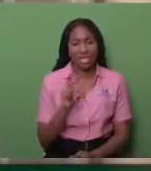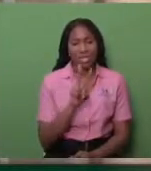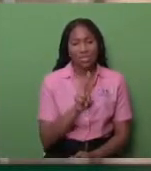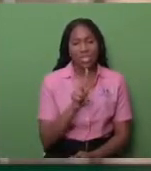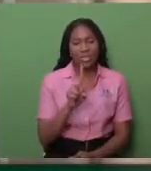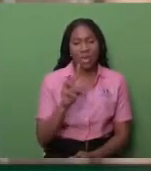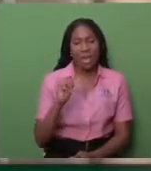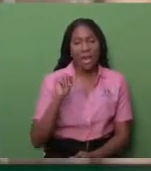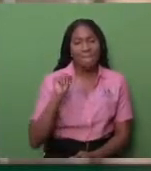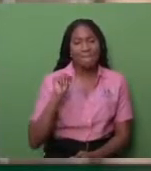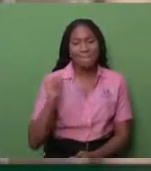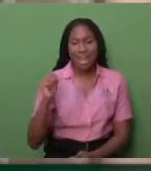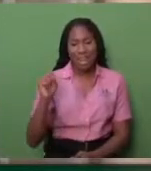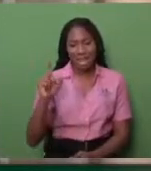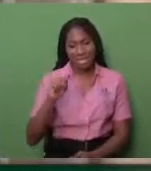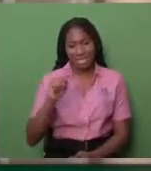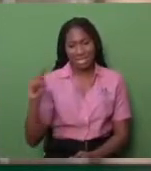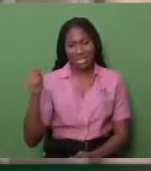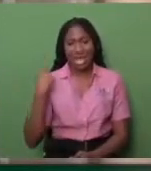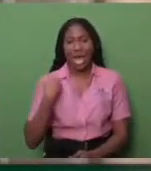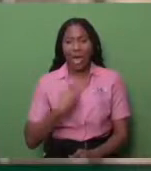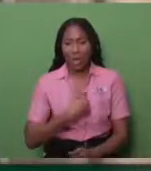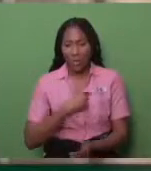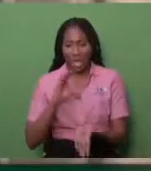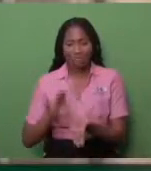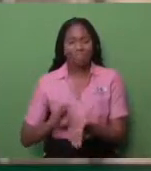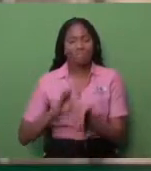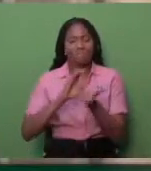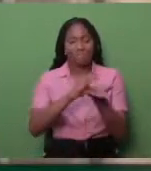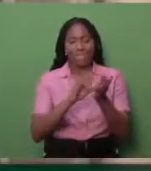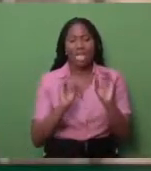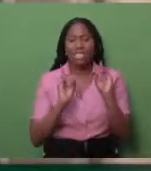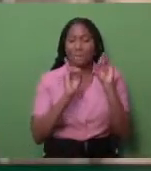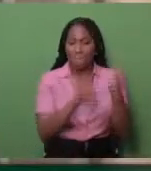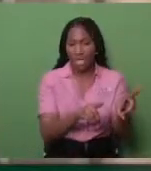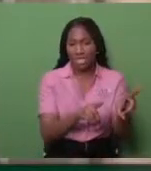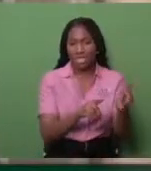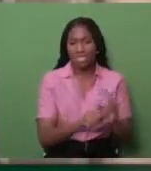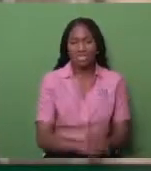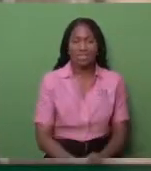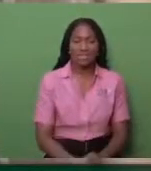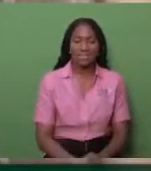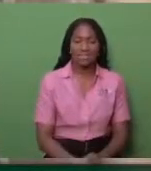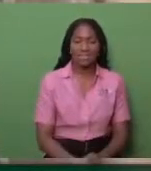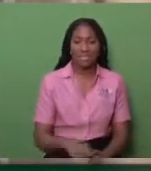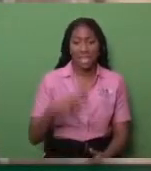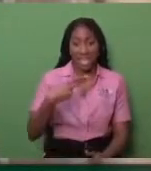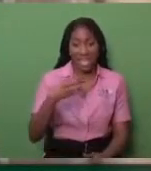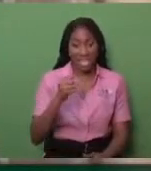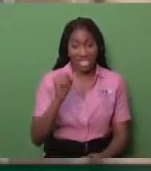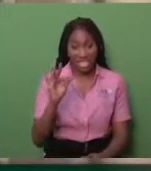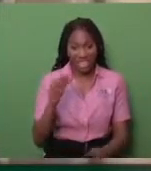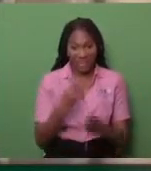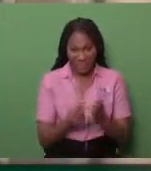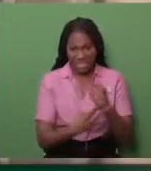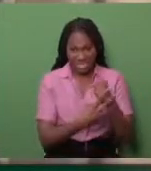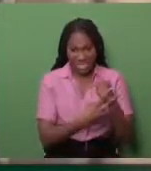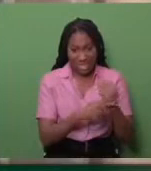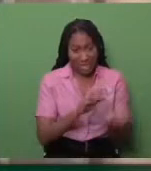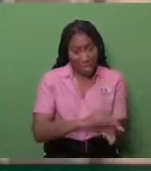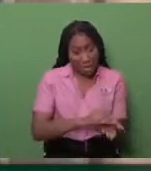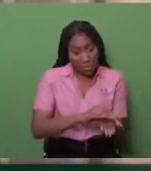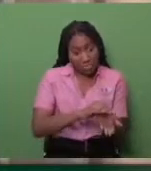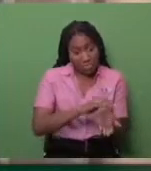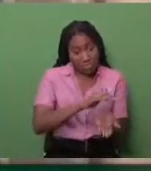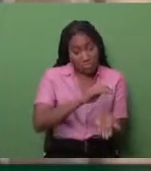$8 billion, $21 million we deposited in our term in office. Under my leadership, the HSF grew by 17.5 billion TT.